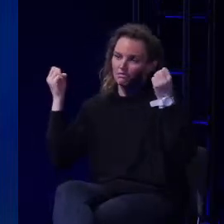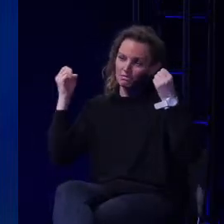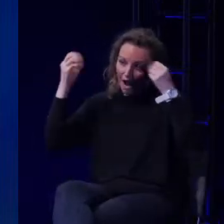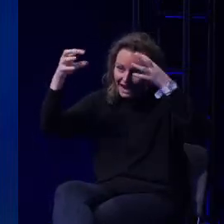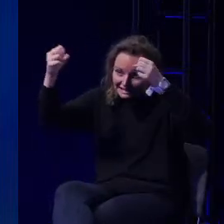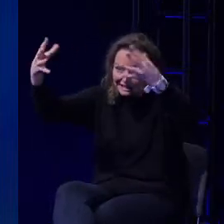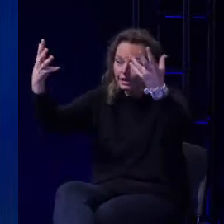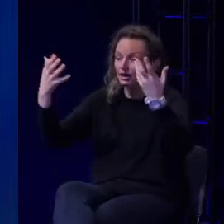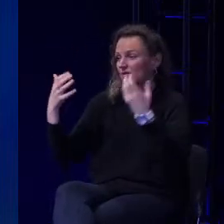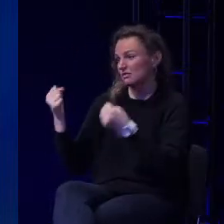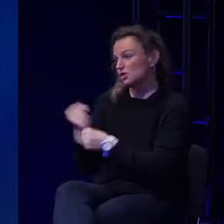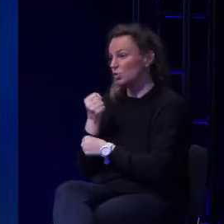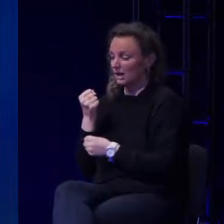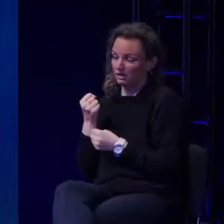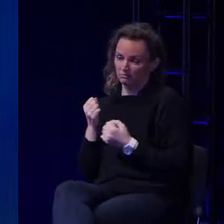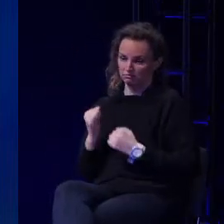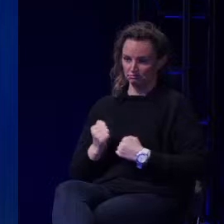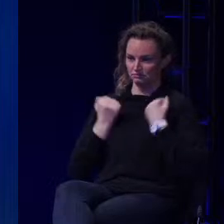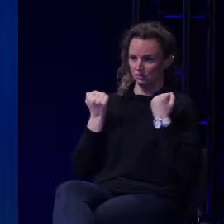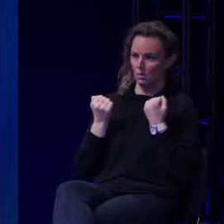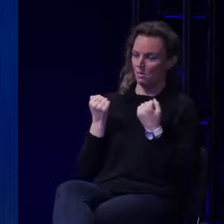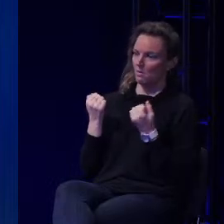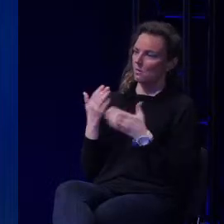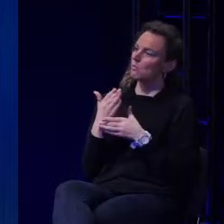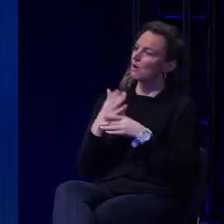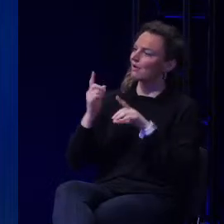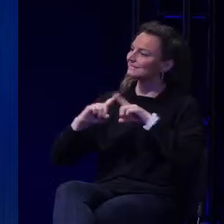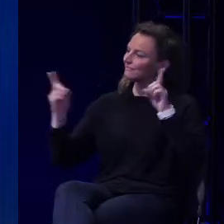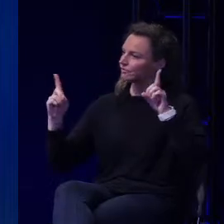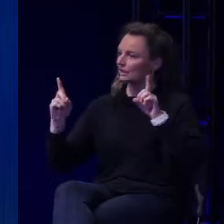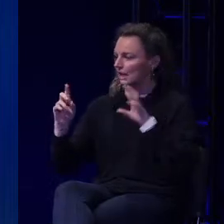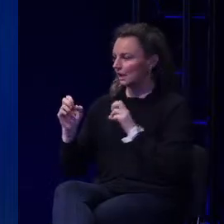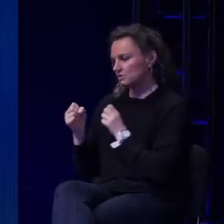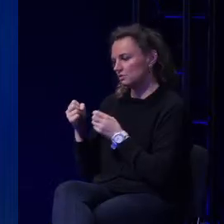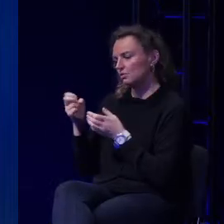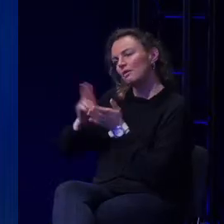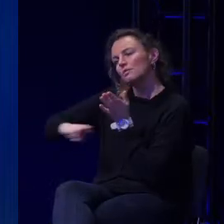different to the way that a regular kind of film might be.